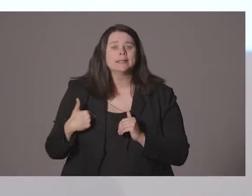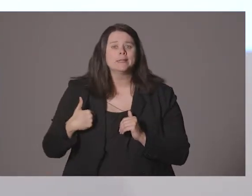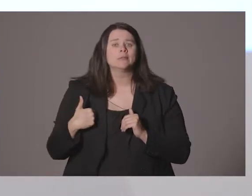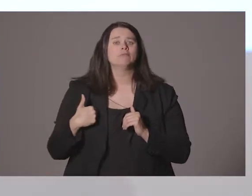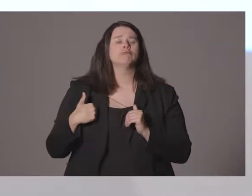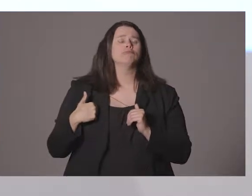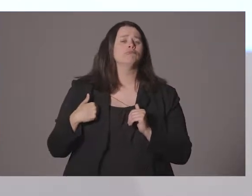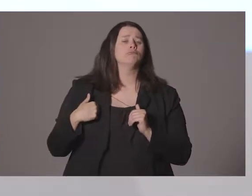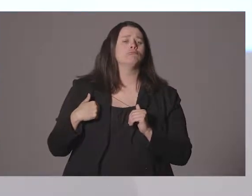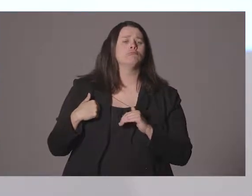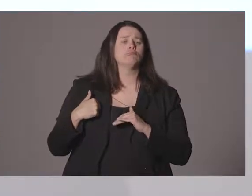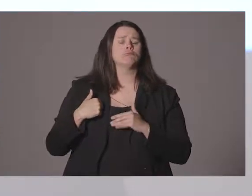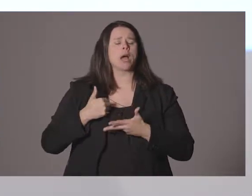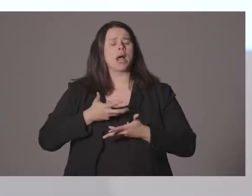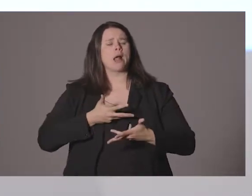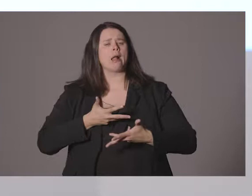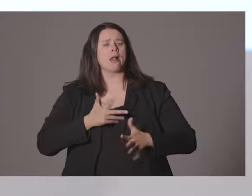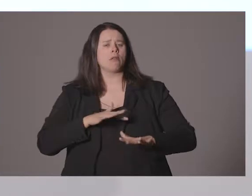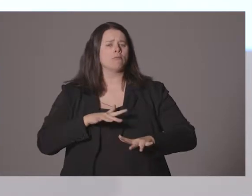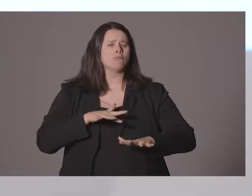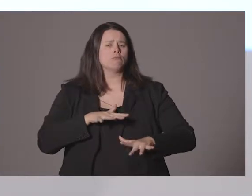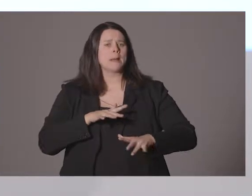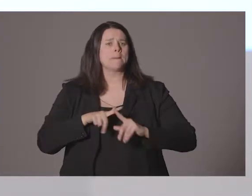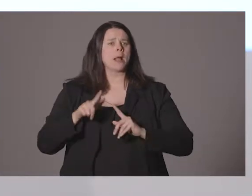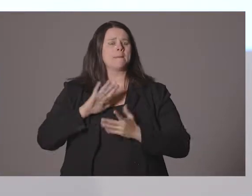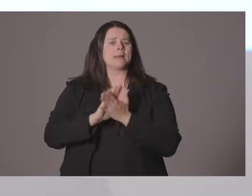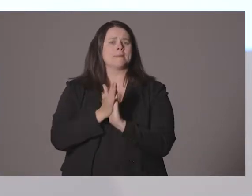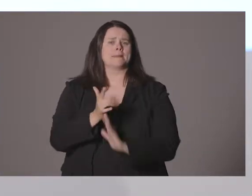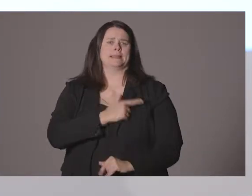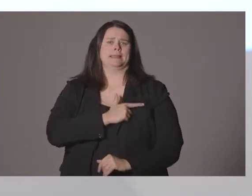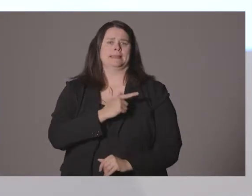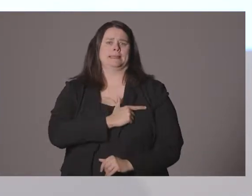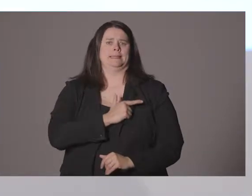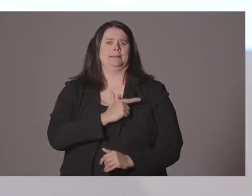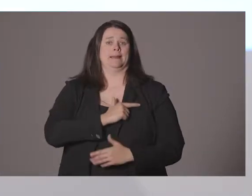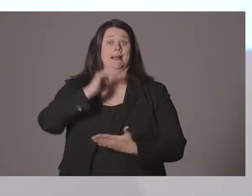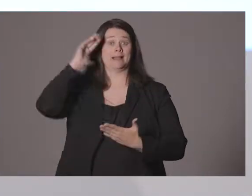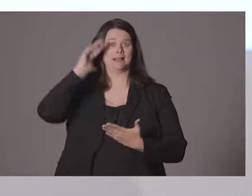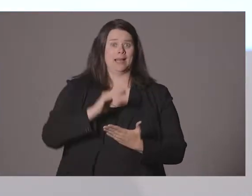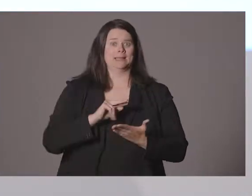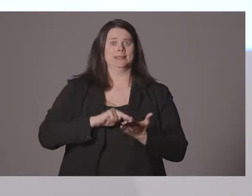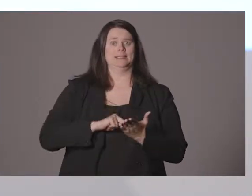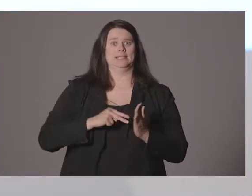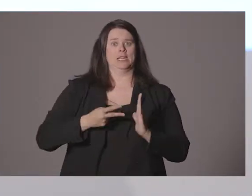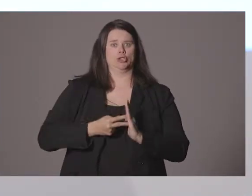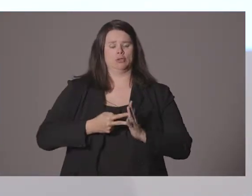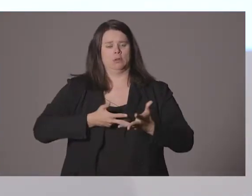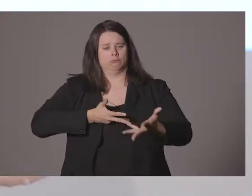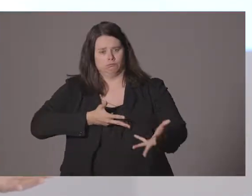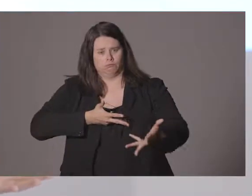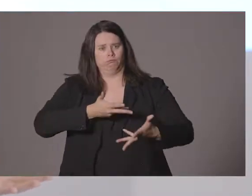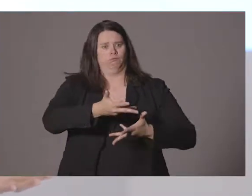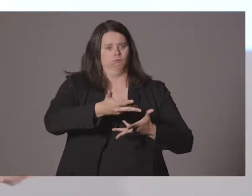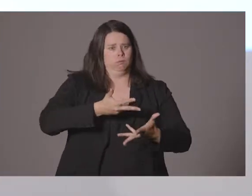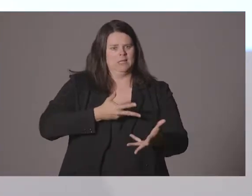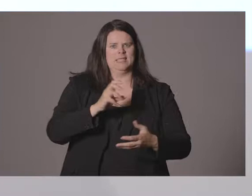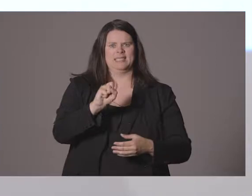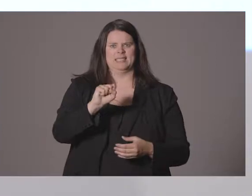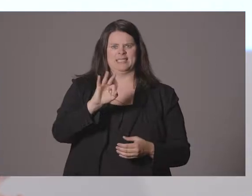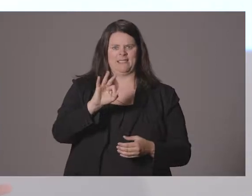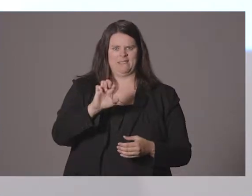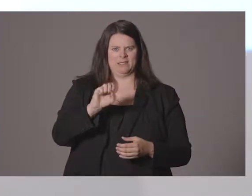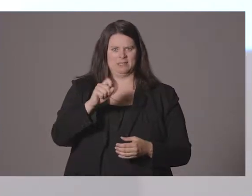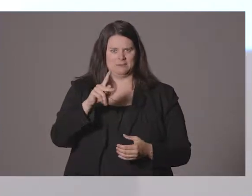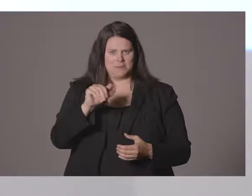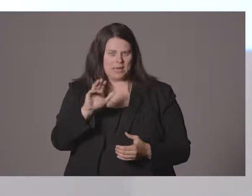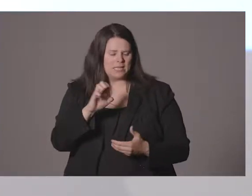can check out and get a little bit lazy about my role in intentionally cultivating safe space and